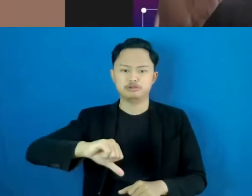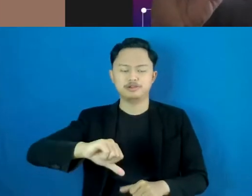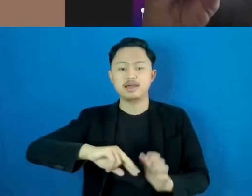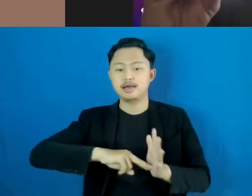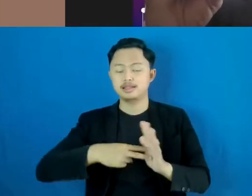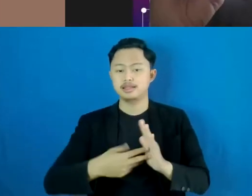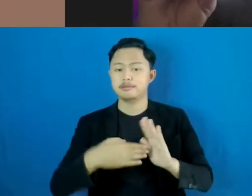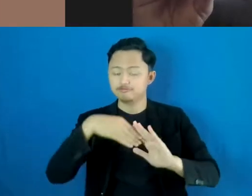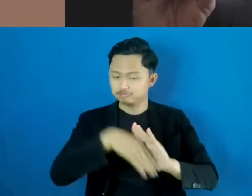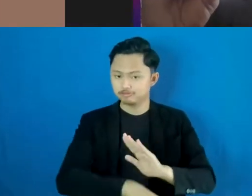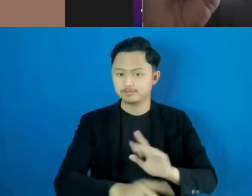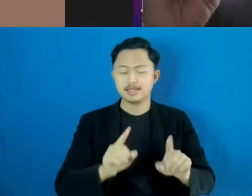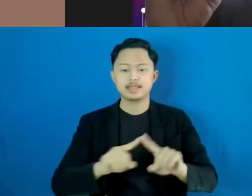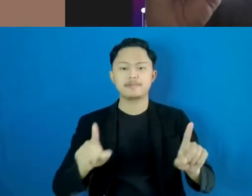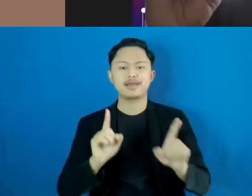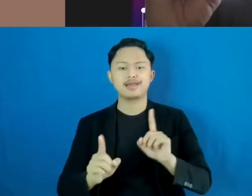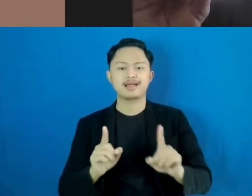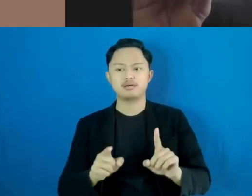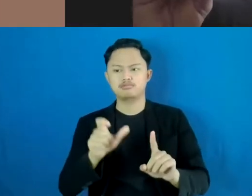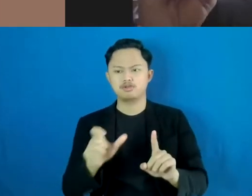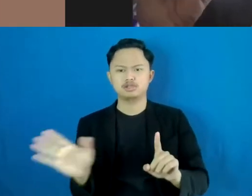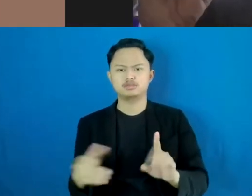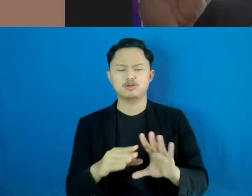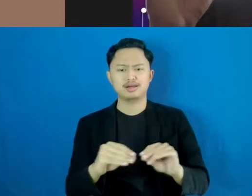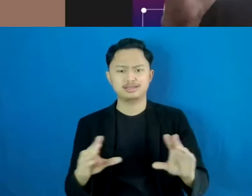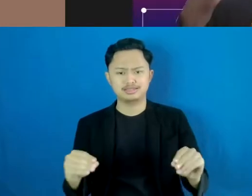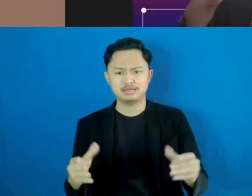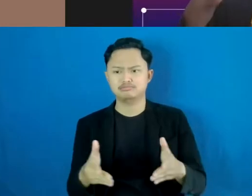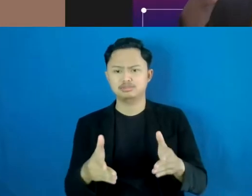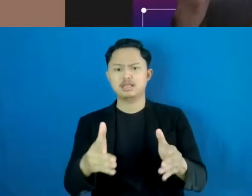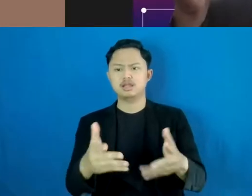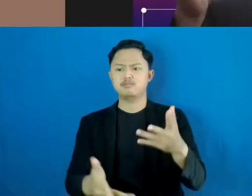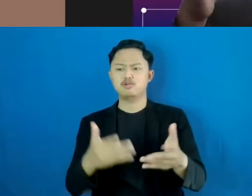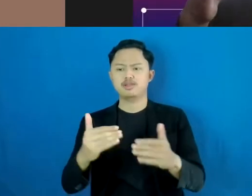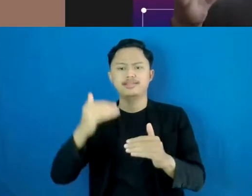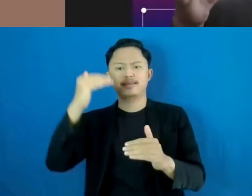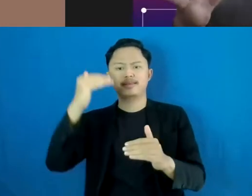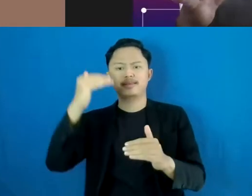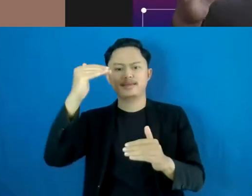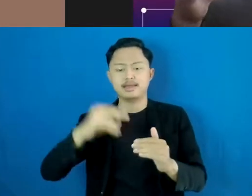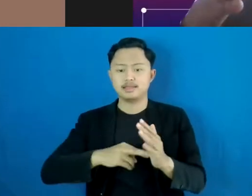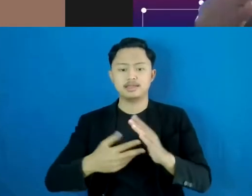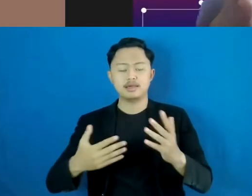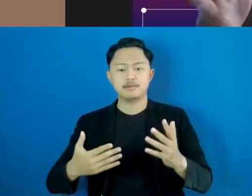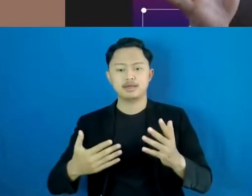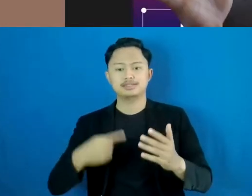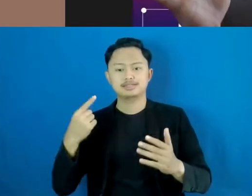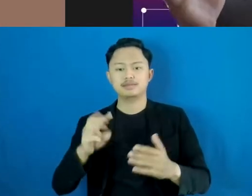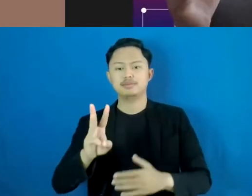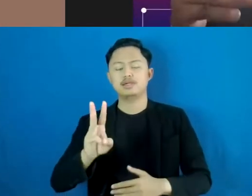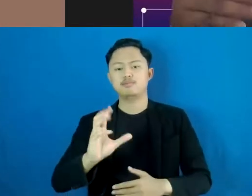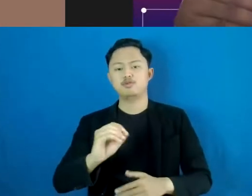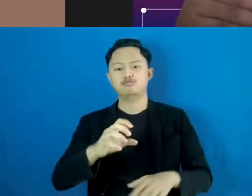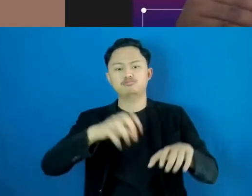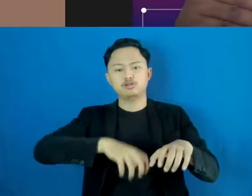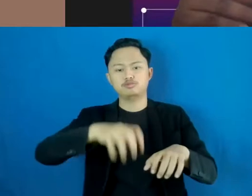of stops in the route are higher, that means if there are 30 stops in a route, you have to open the doors,